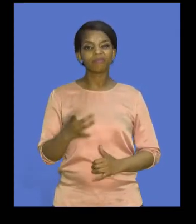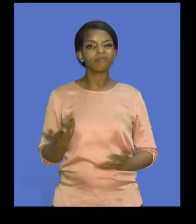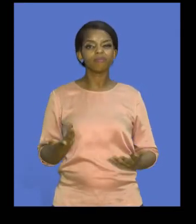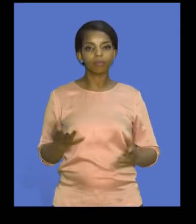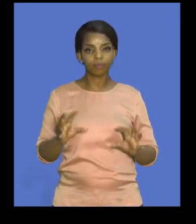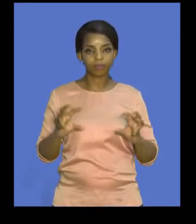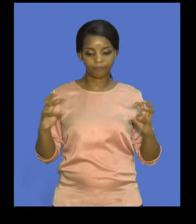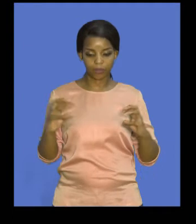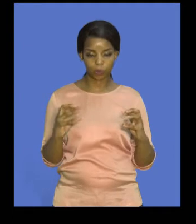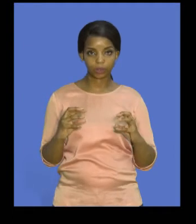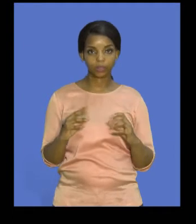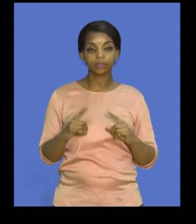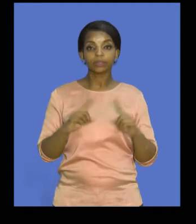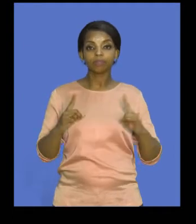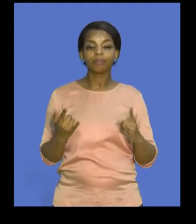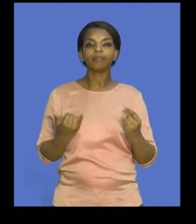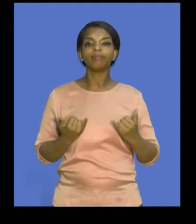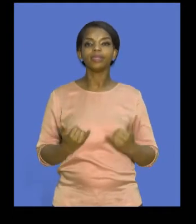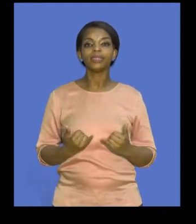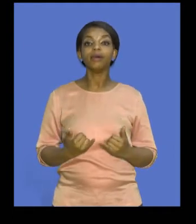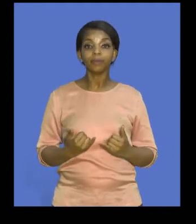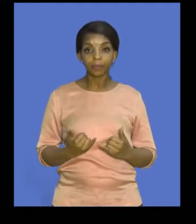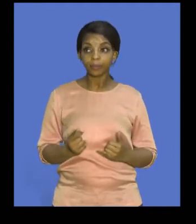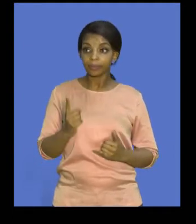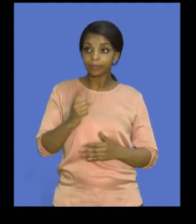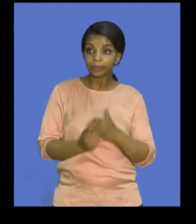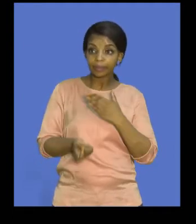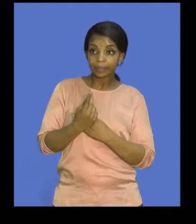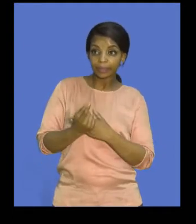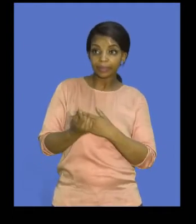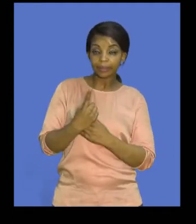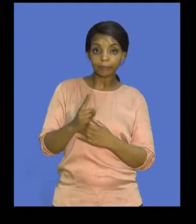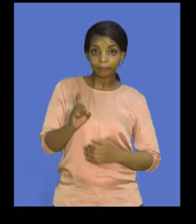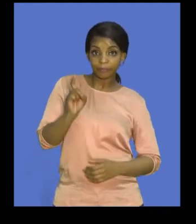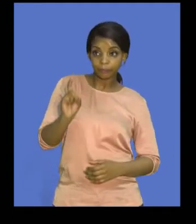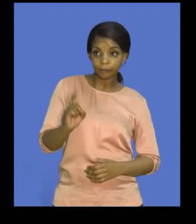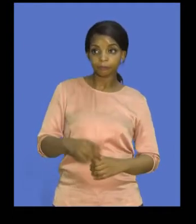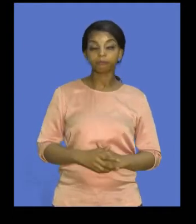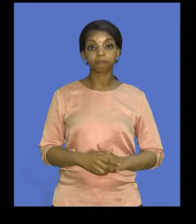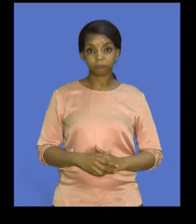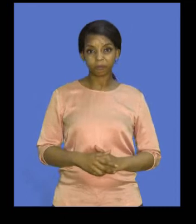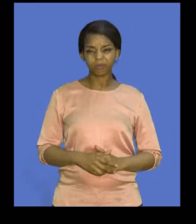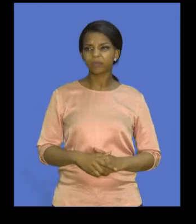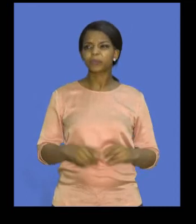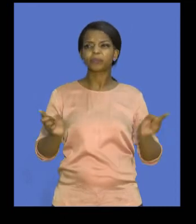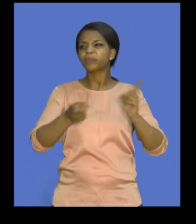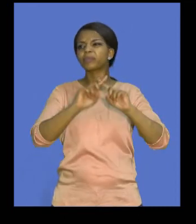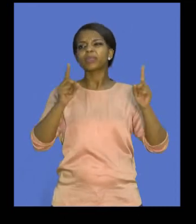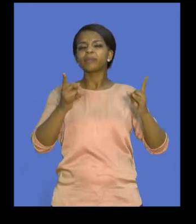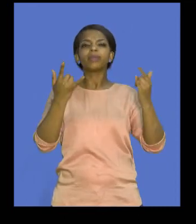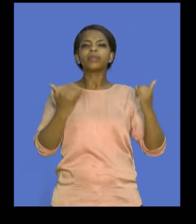charge changes. So this is what, at the end of the day, we want to arrive at. Okay, but now, if you look at this